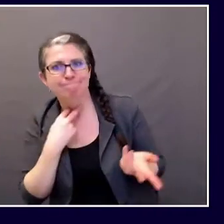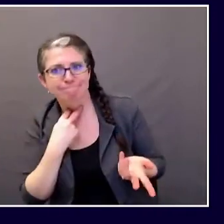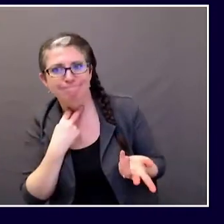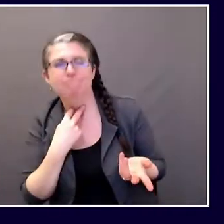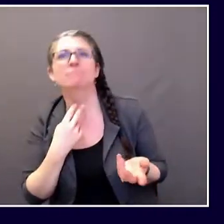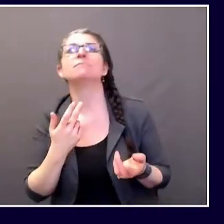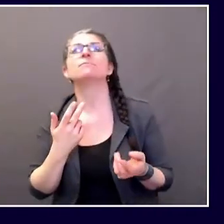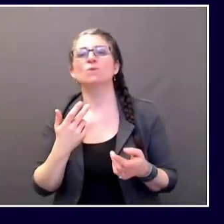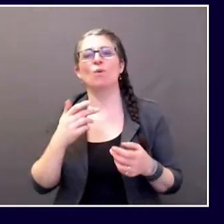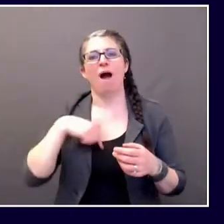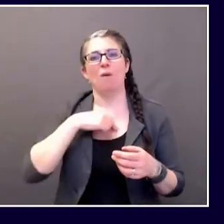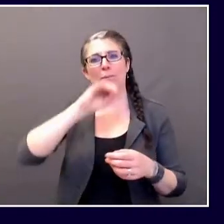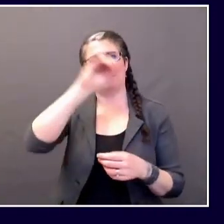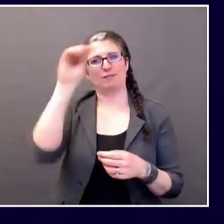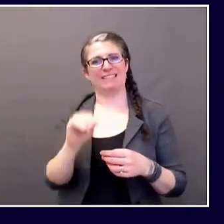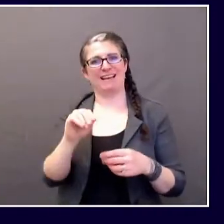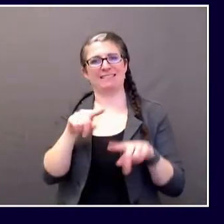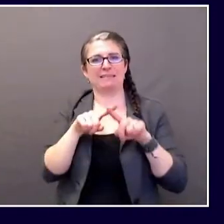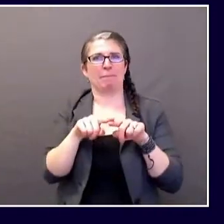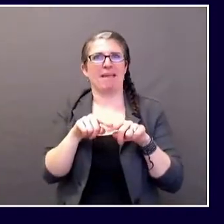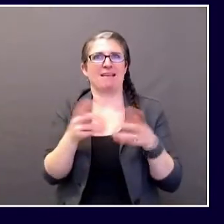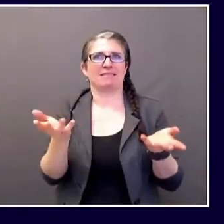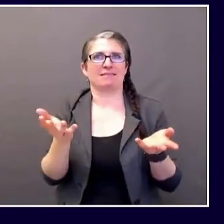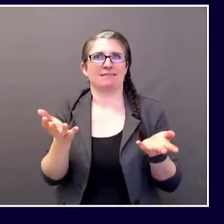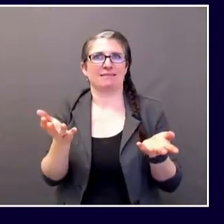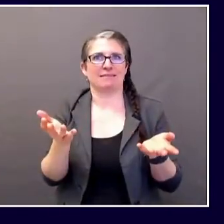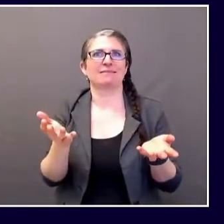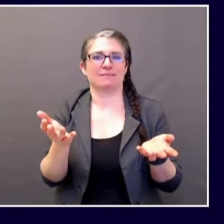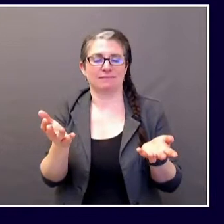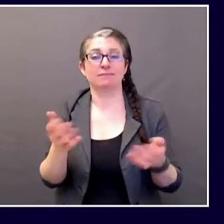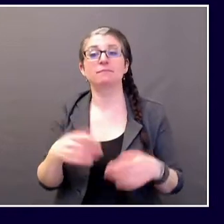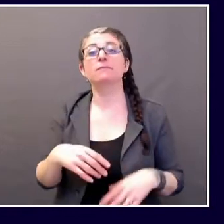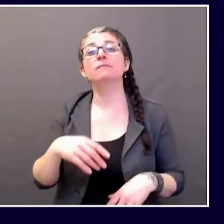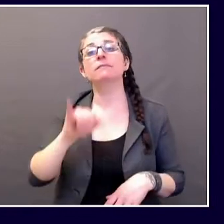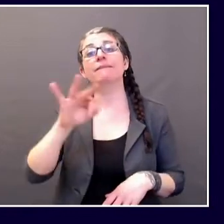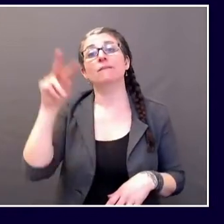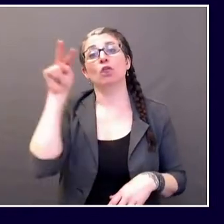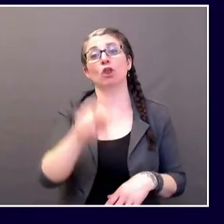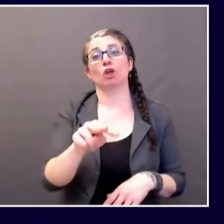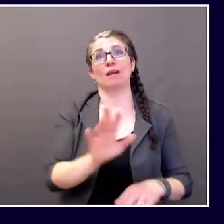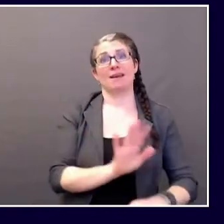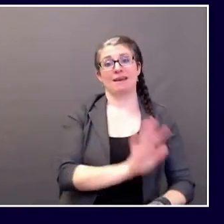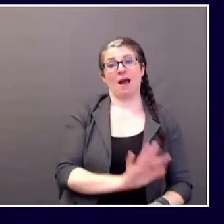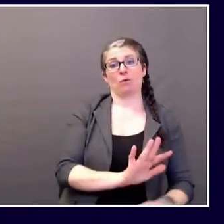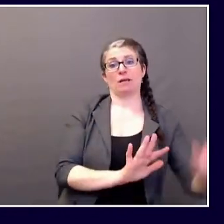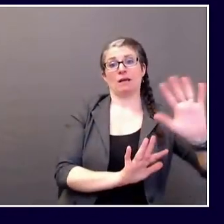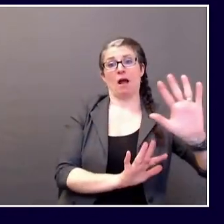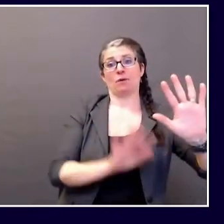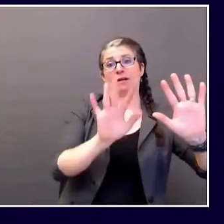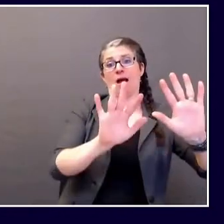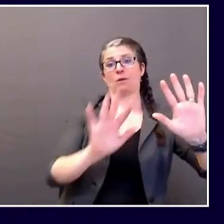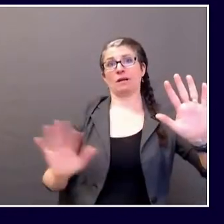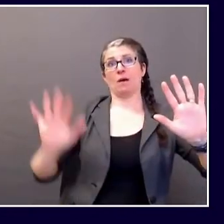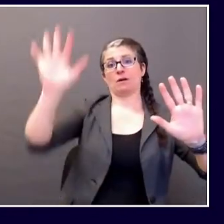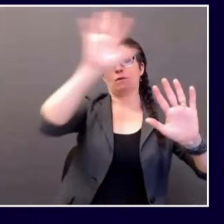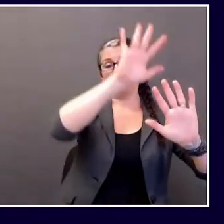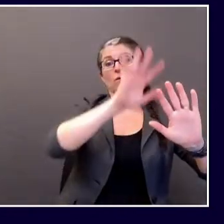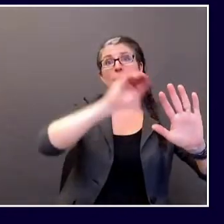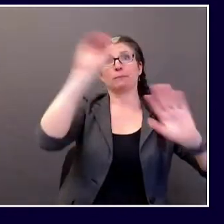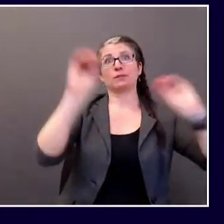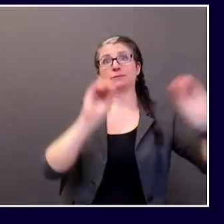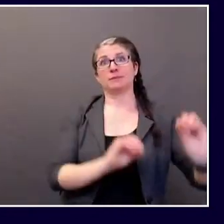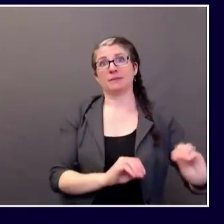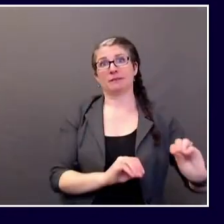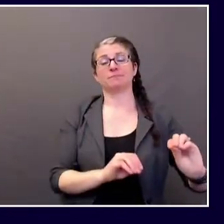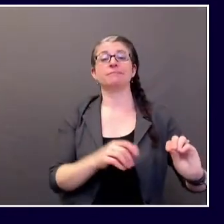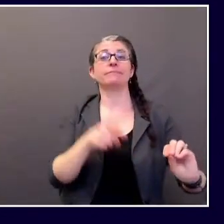to Penobscot County to get vaccinated, those numbers are tallied on Waldo County's ledger, not on the Penobscot County ledger.